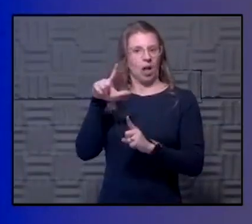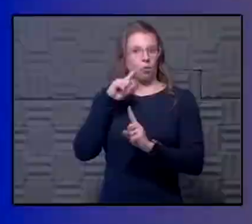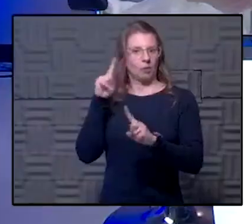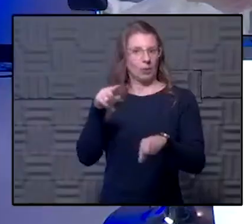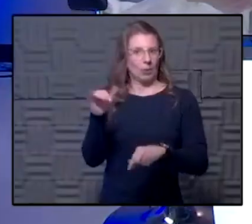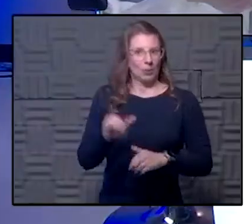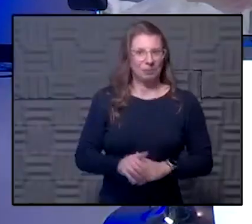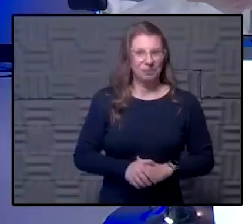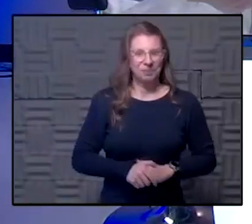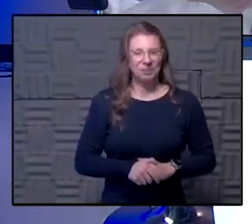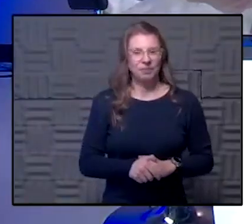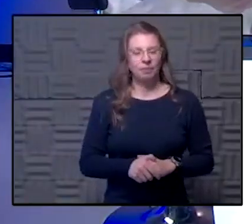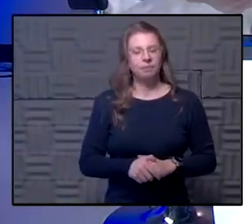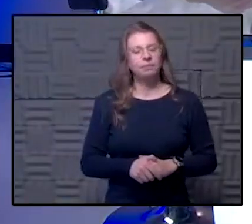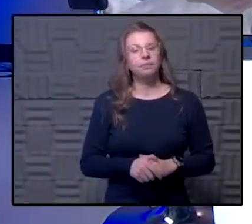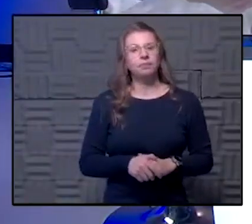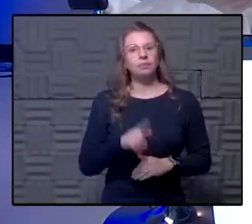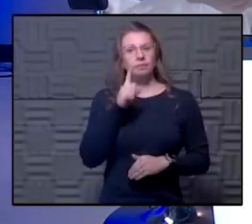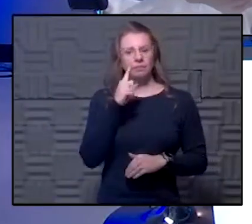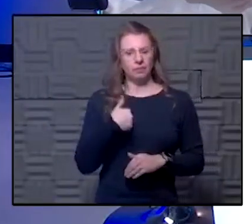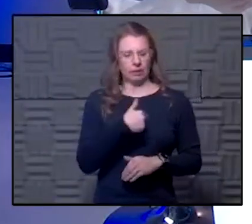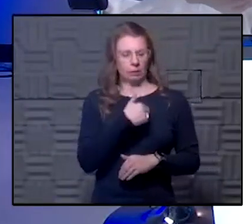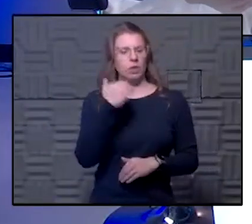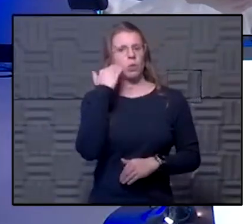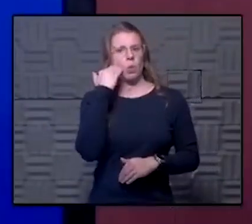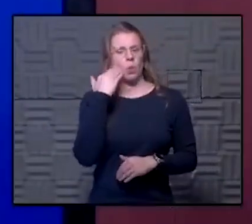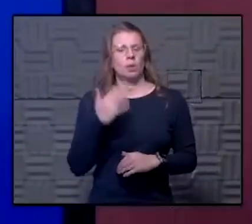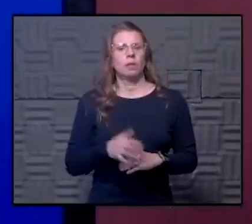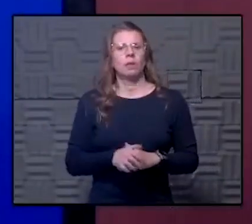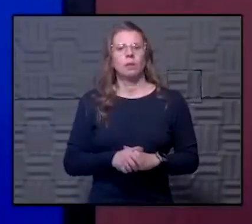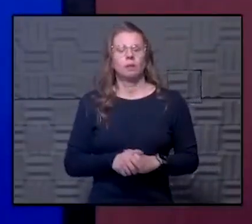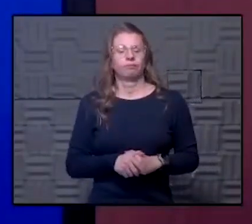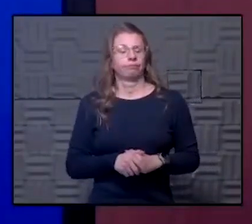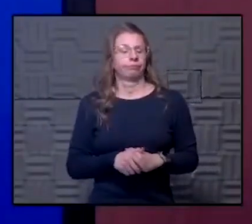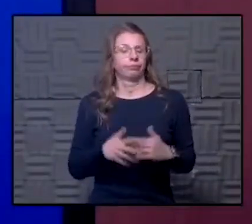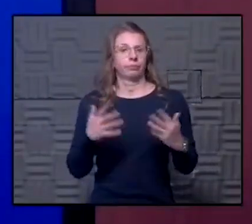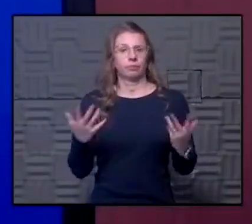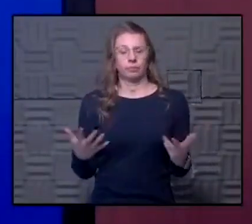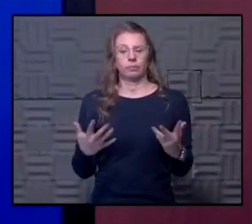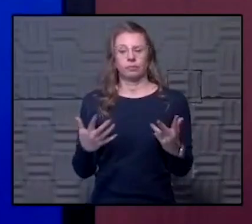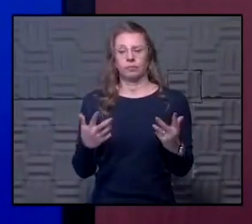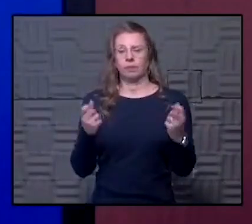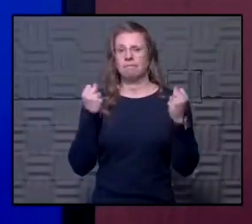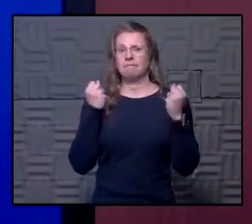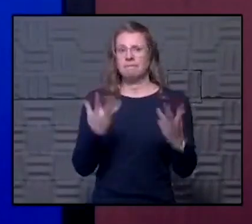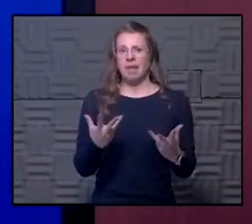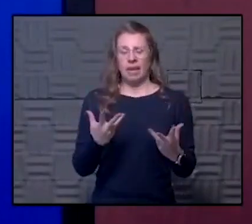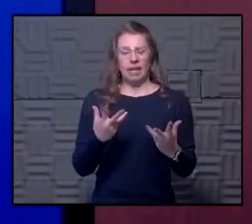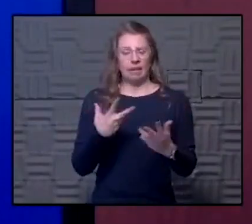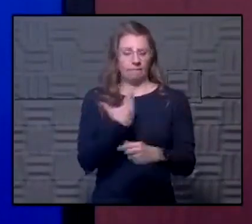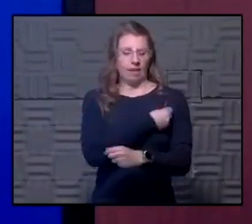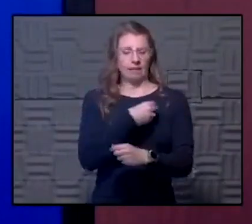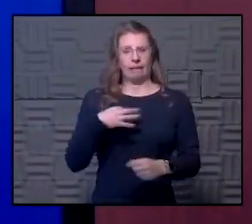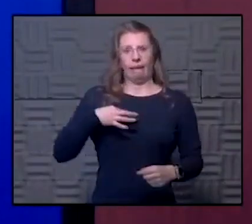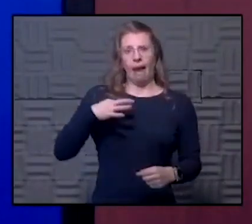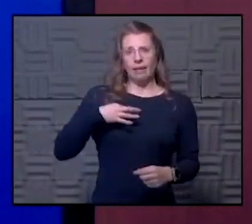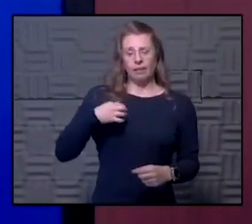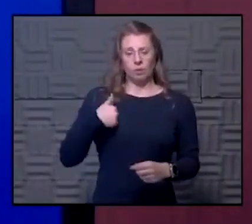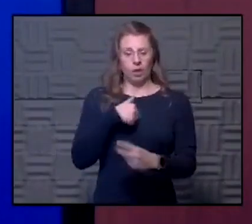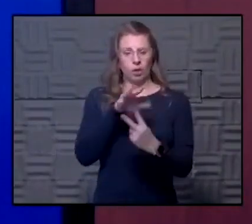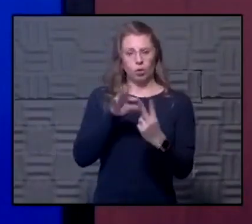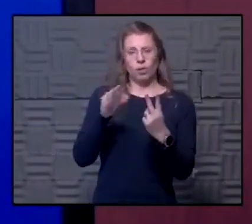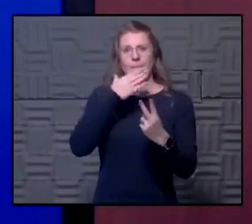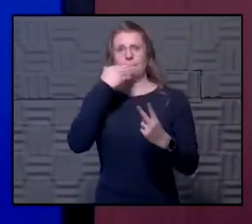well. And I think, we know that at some point with multiple vaccine candidates, we may be able to choose the